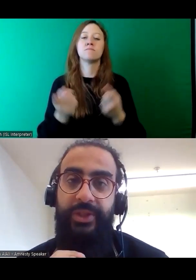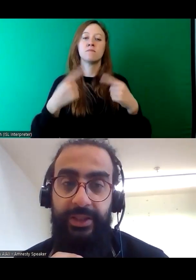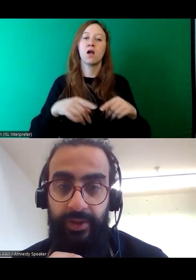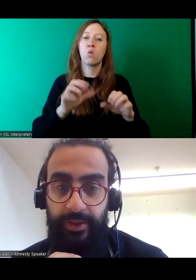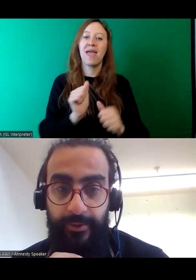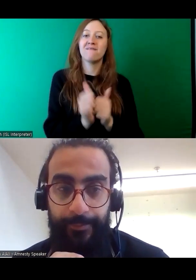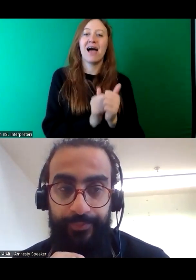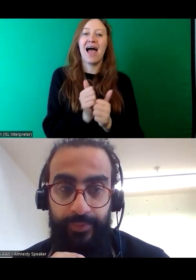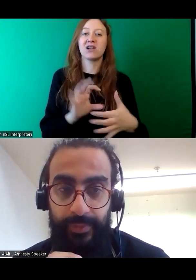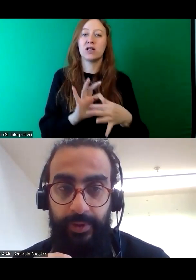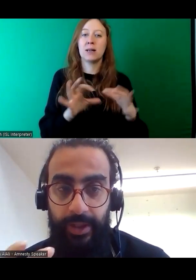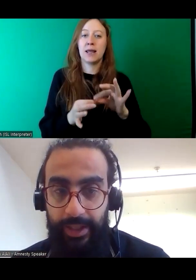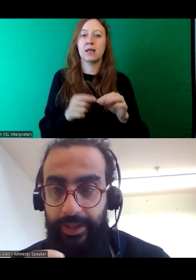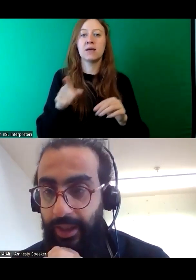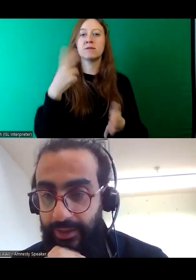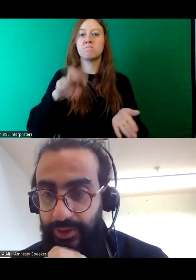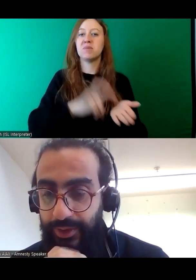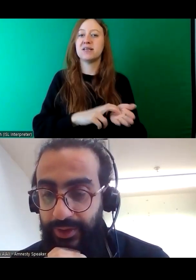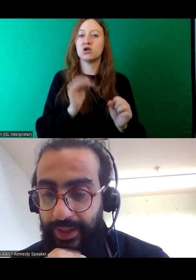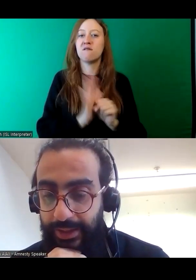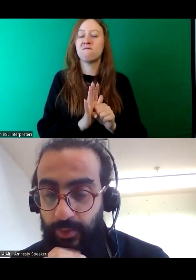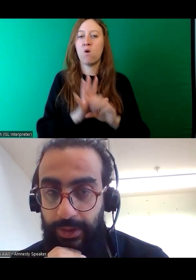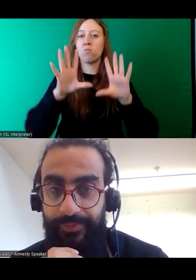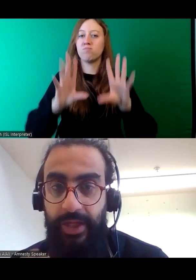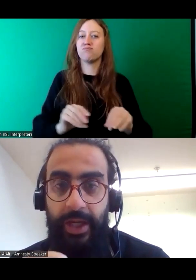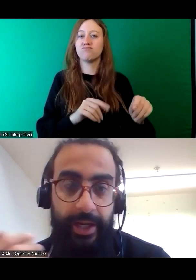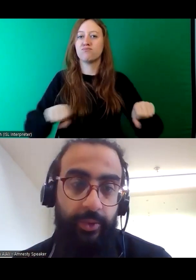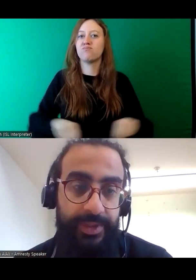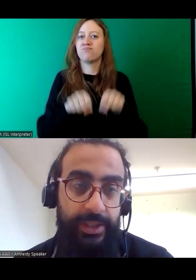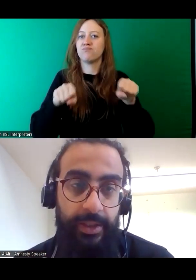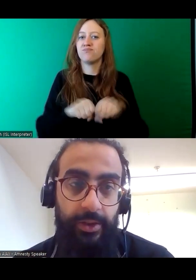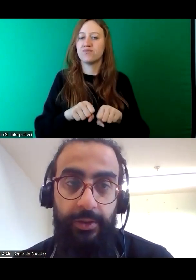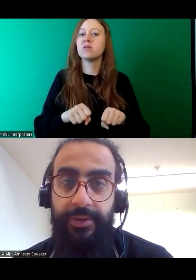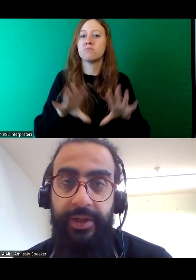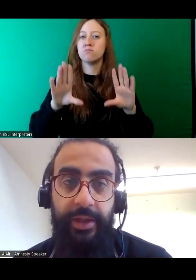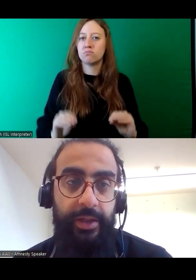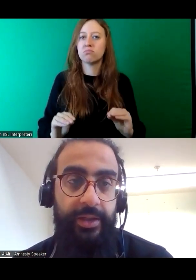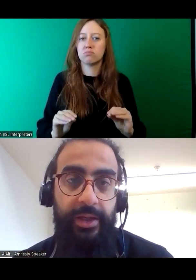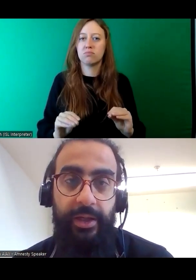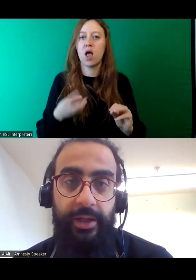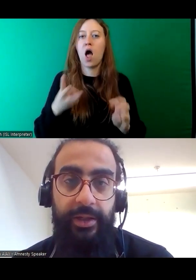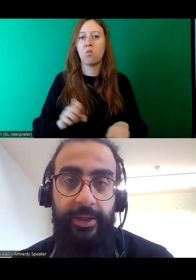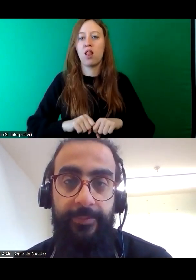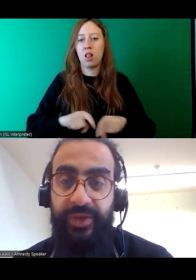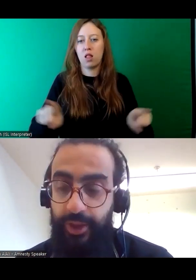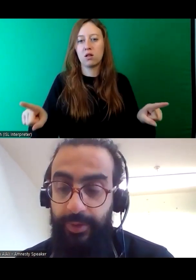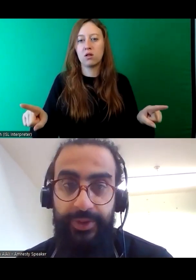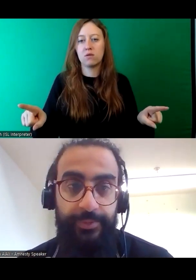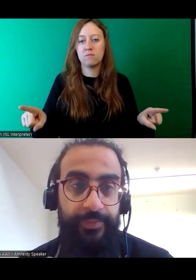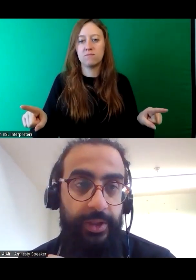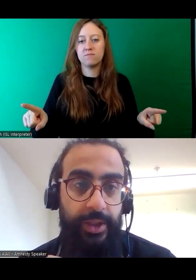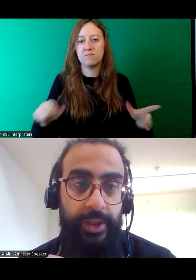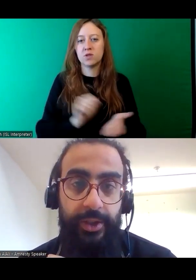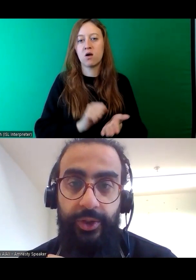for ceasefire. I inserted that as well, and I will be sending on the